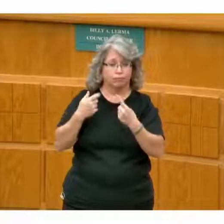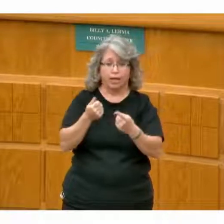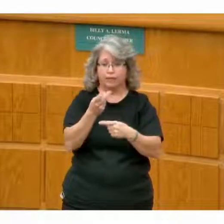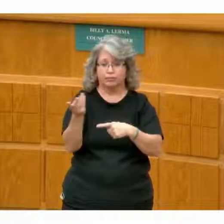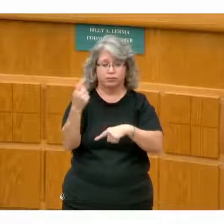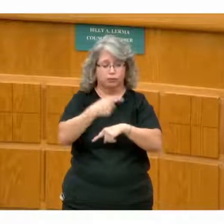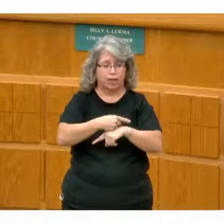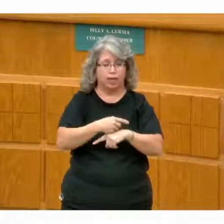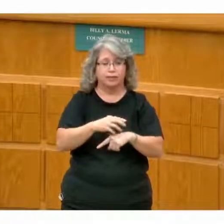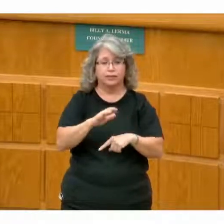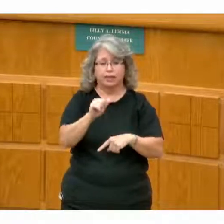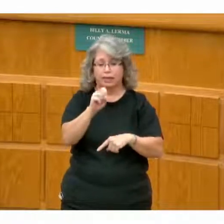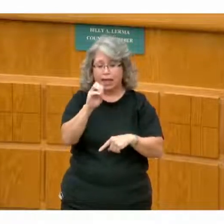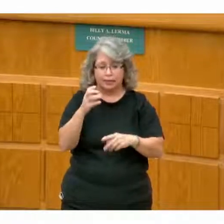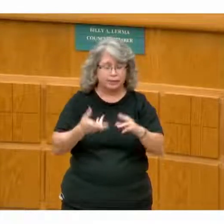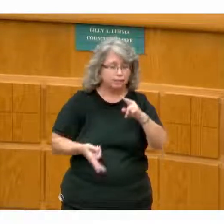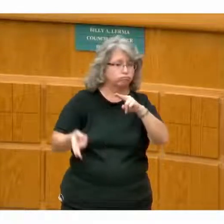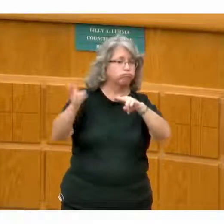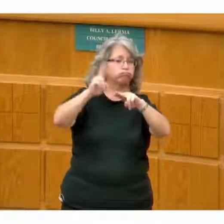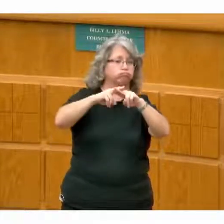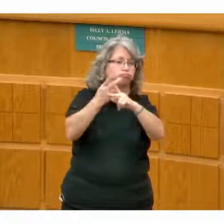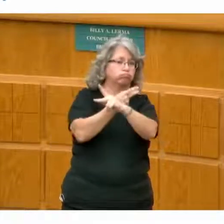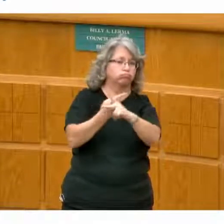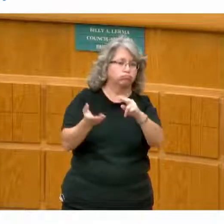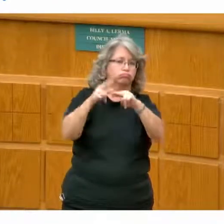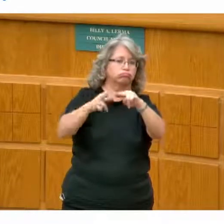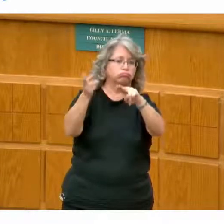question is how high will they go?